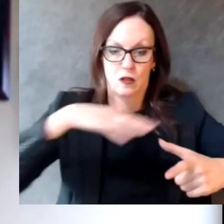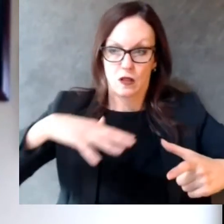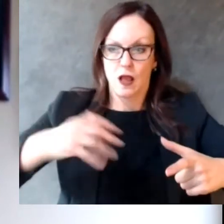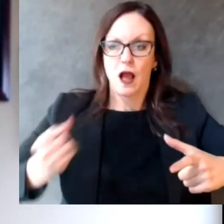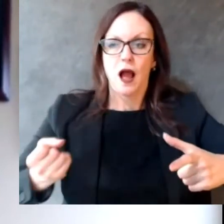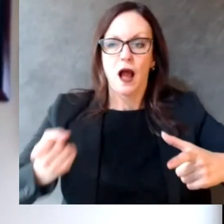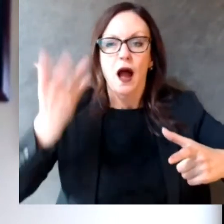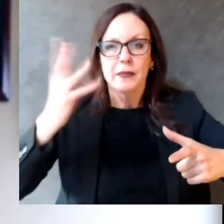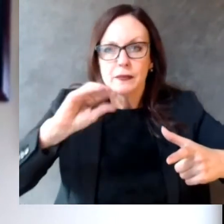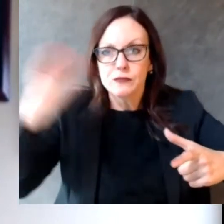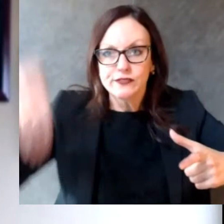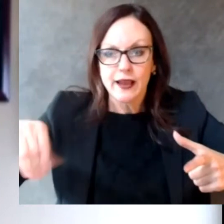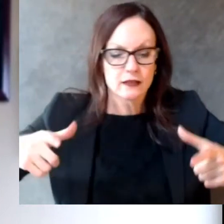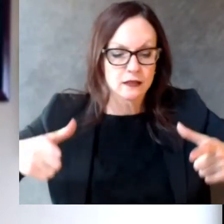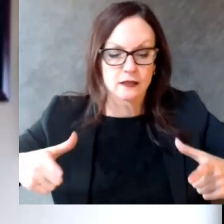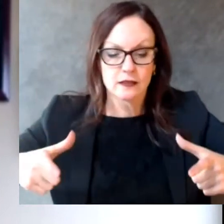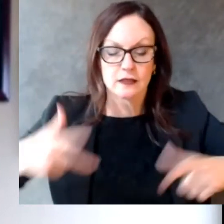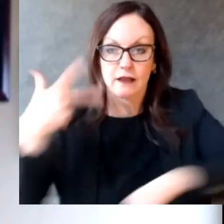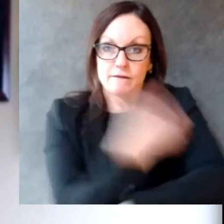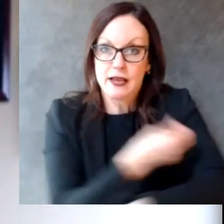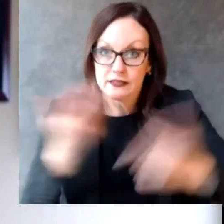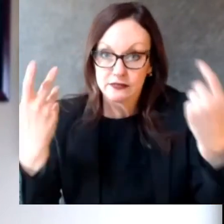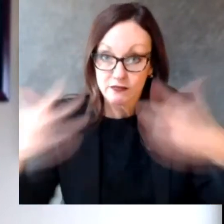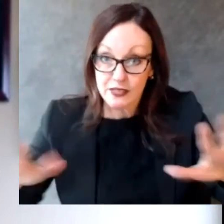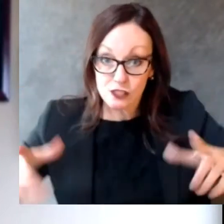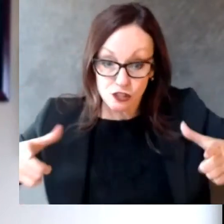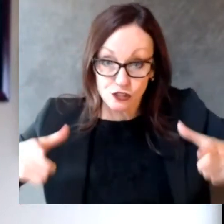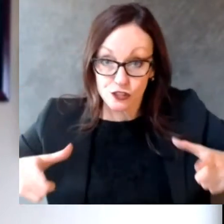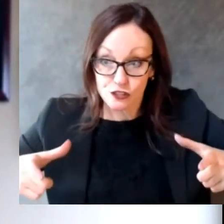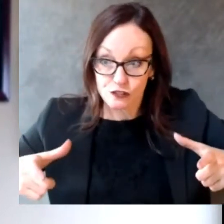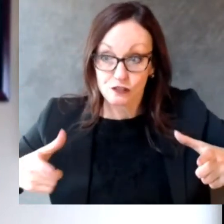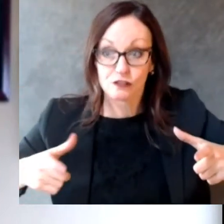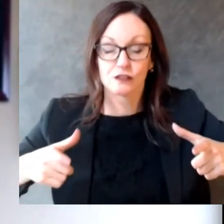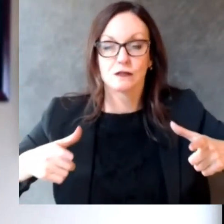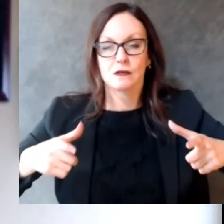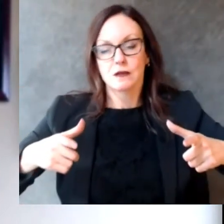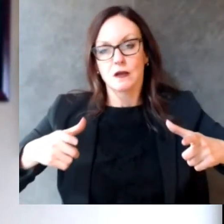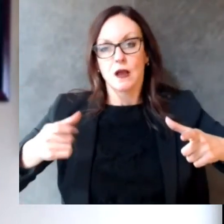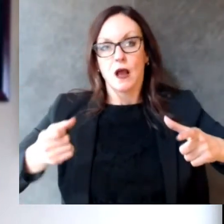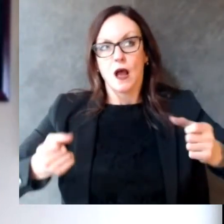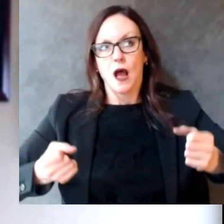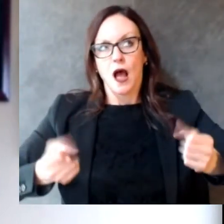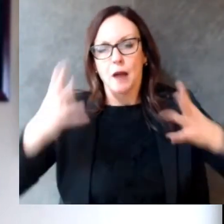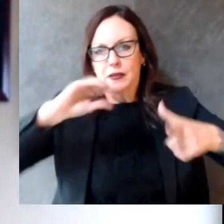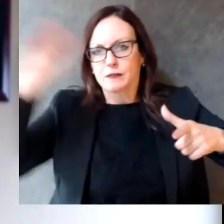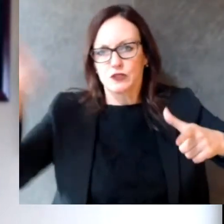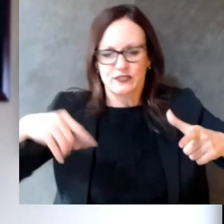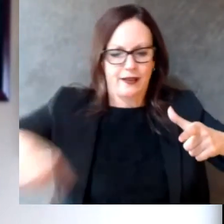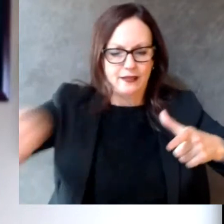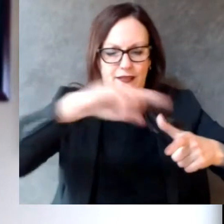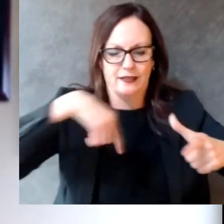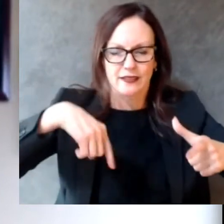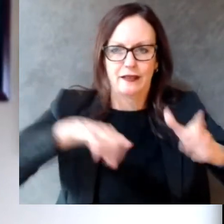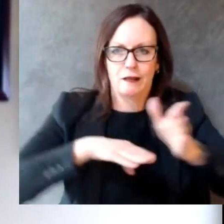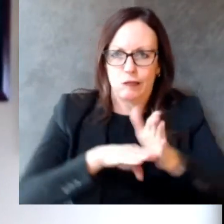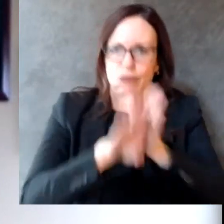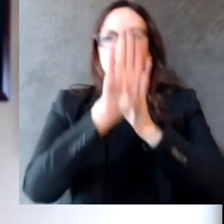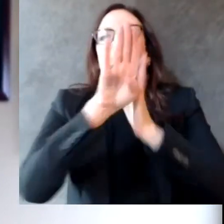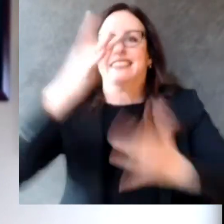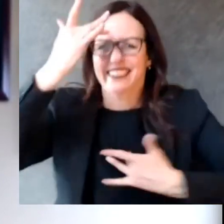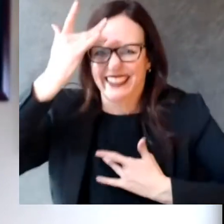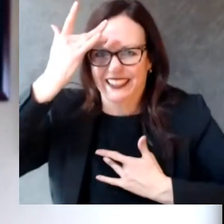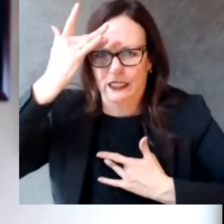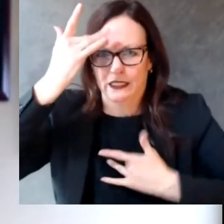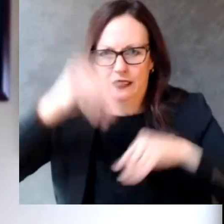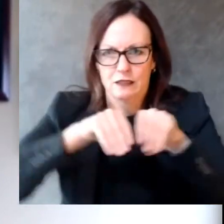of policies like that, to set a goal and to provide some incentive and hope that there are things that we're going to be able to do to